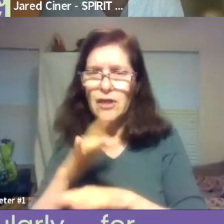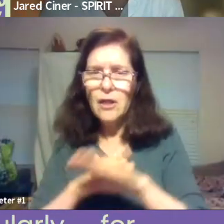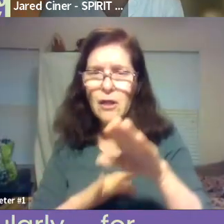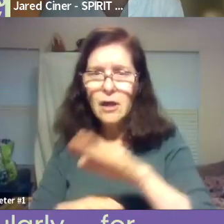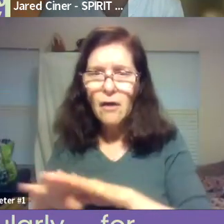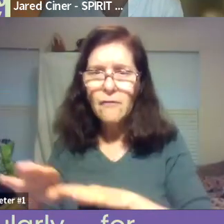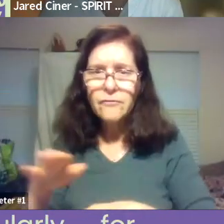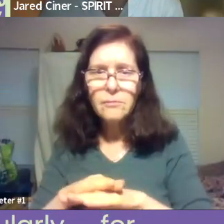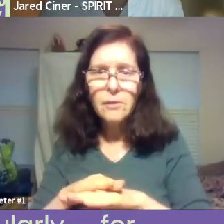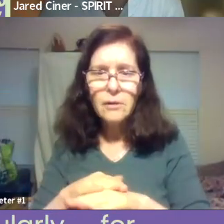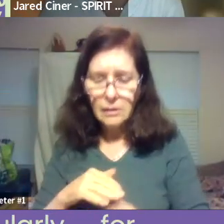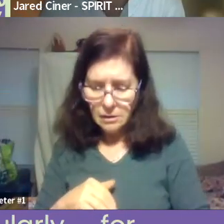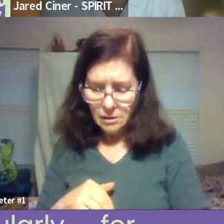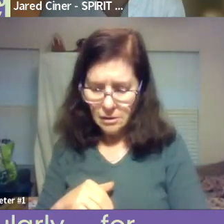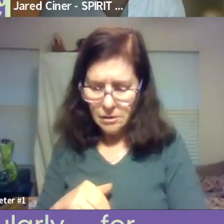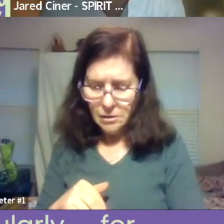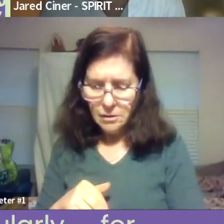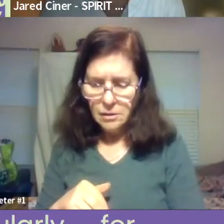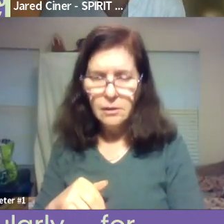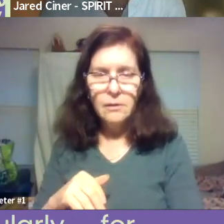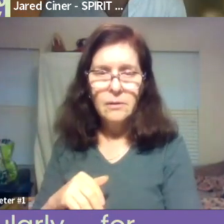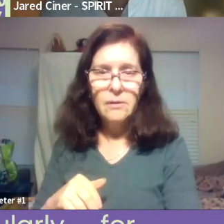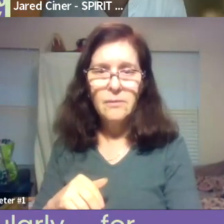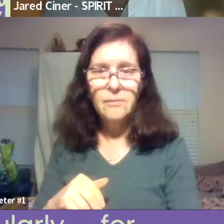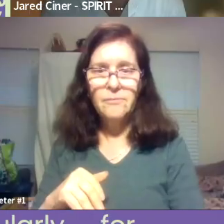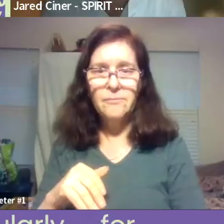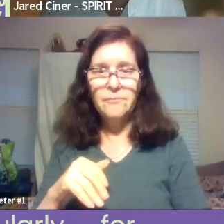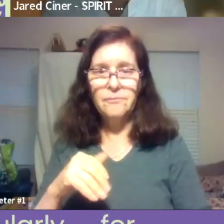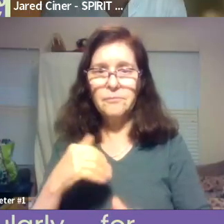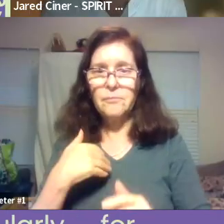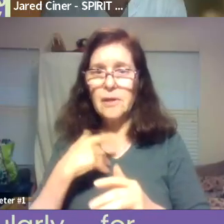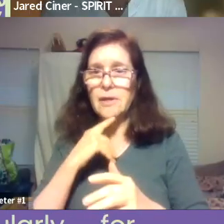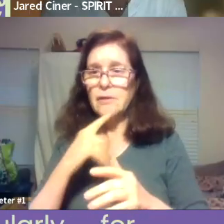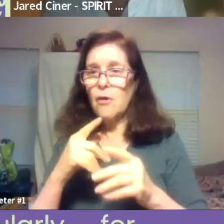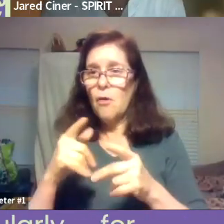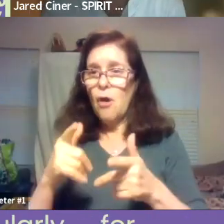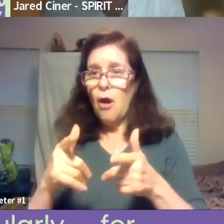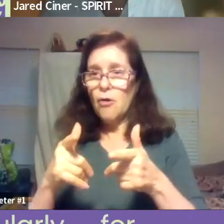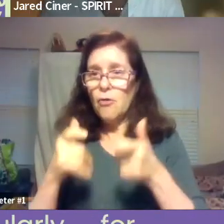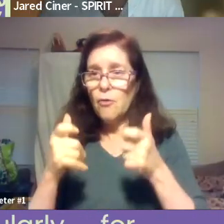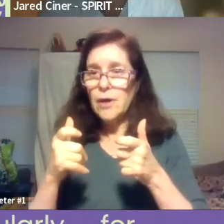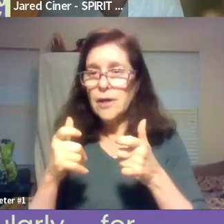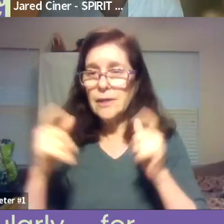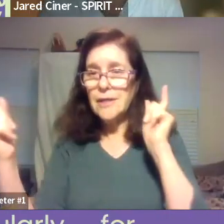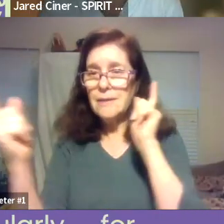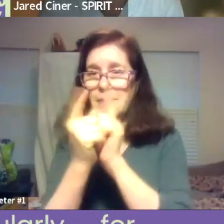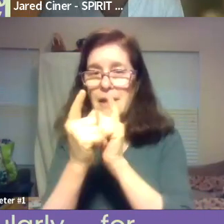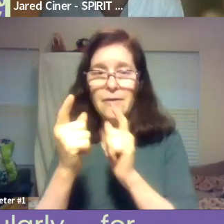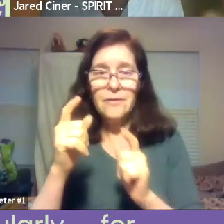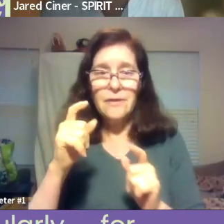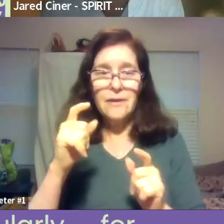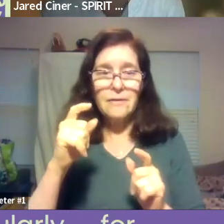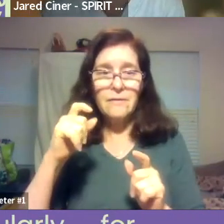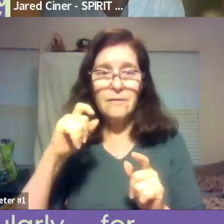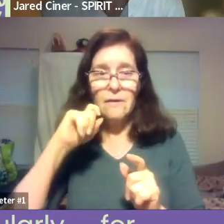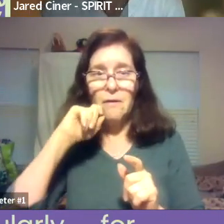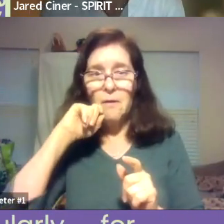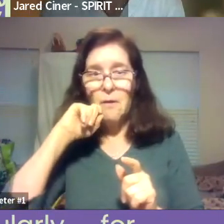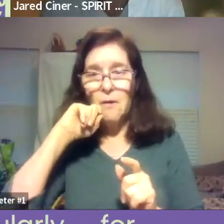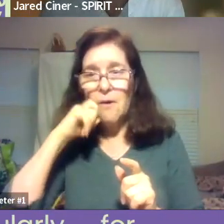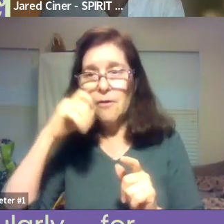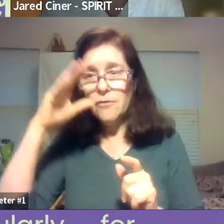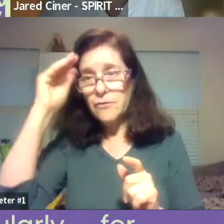and be successful participating. So I quickly met this awesome guy on the bottom right named Sam